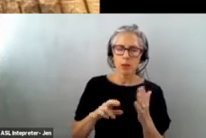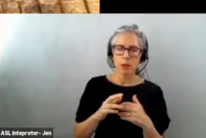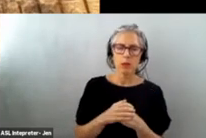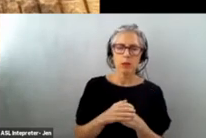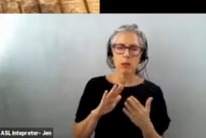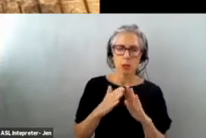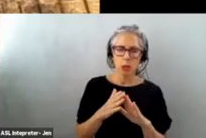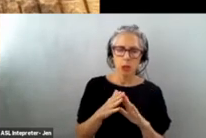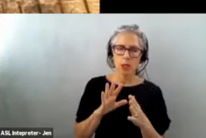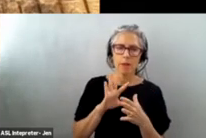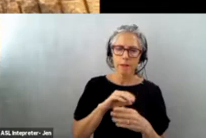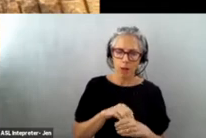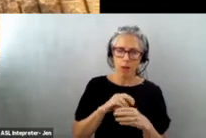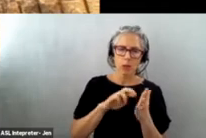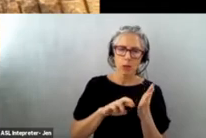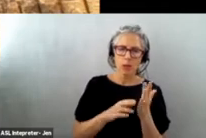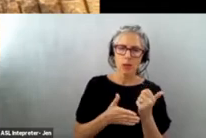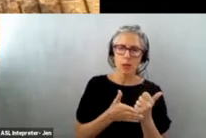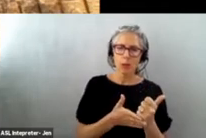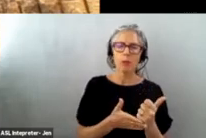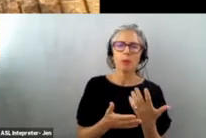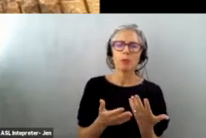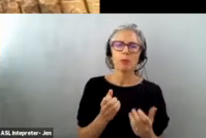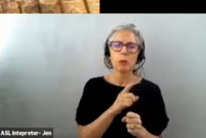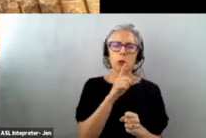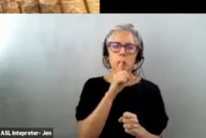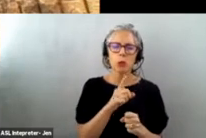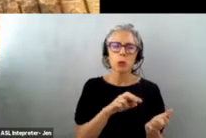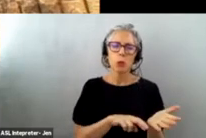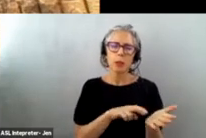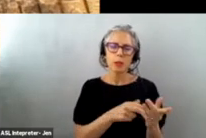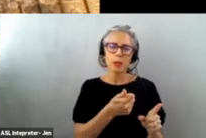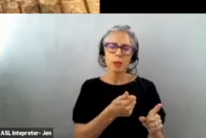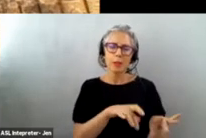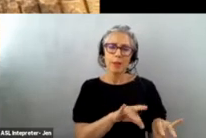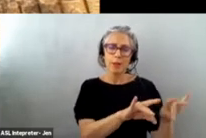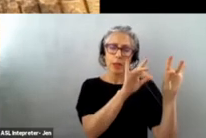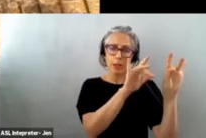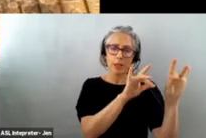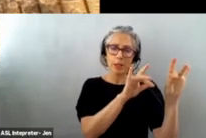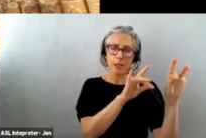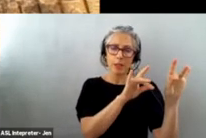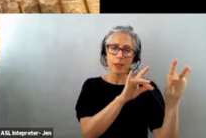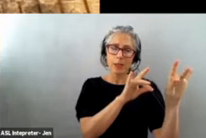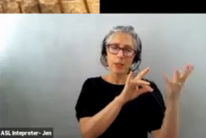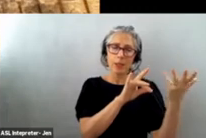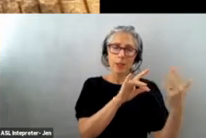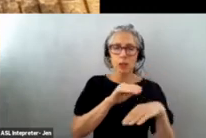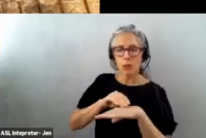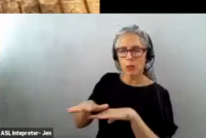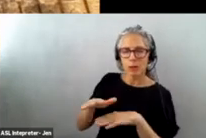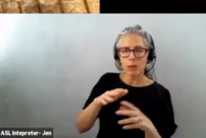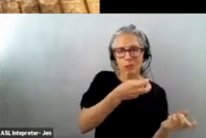Community-engaged research can help to ensure that the research discoveries actually translate into